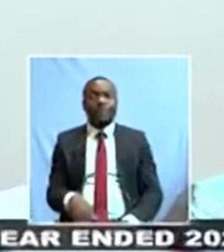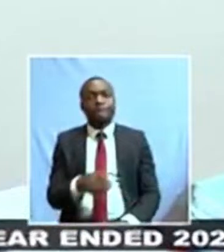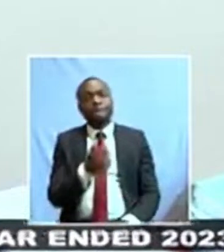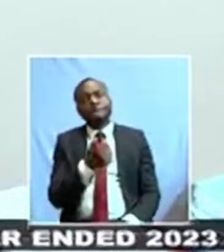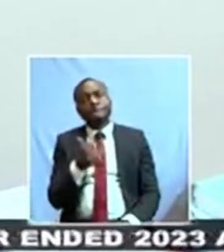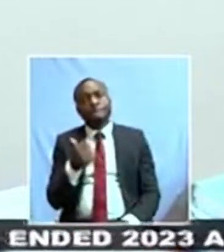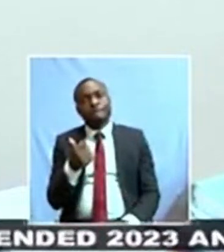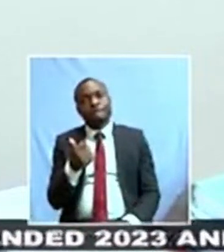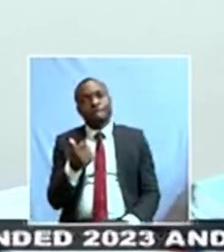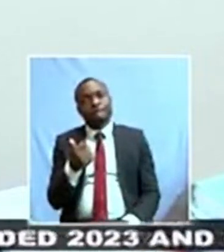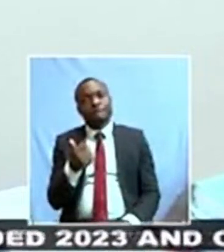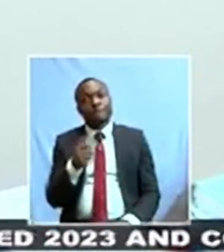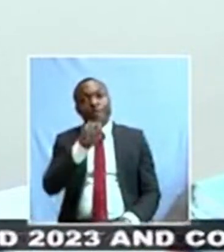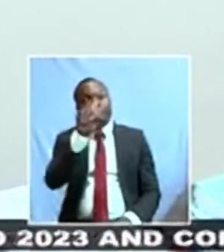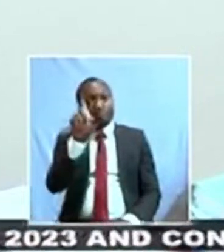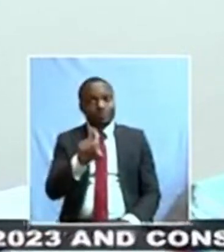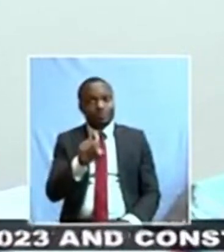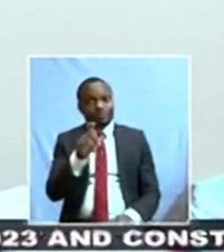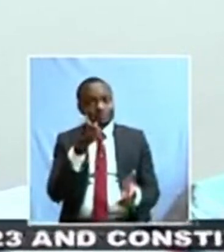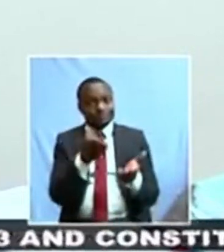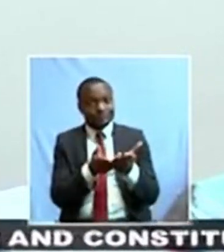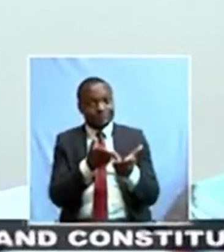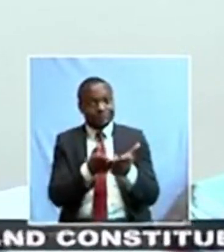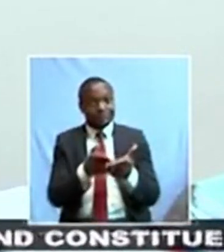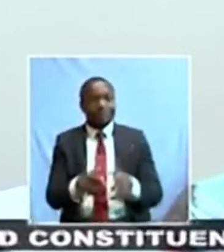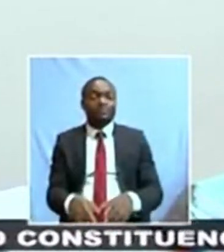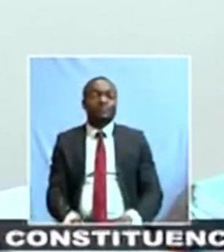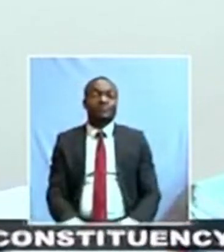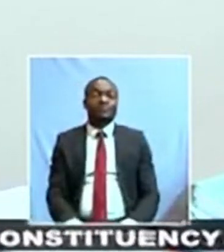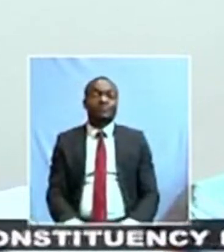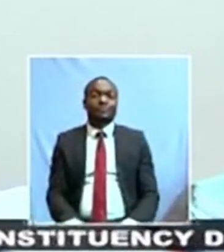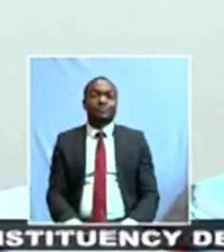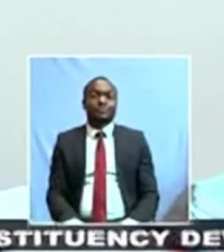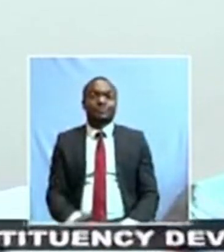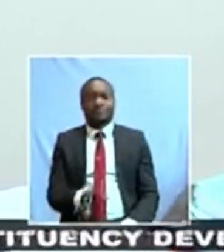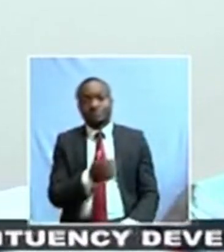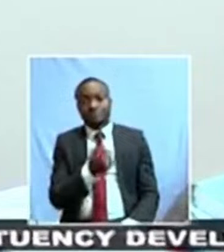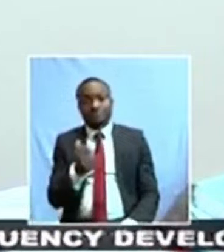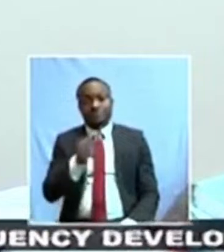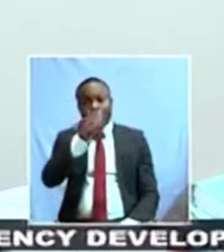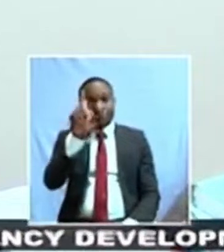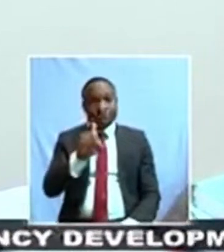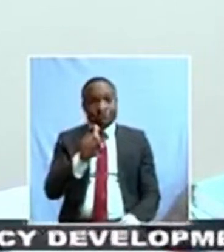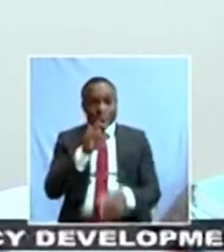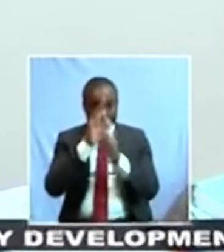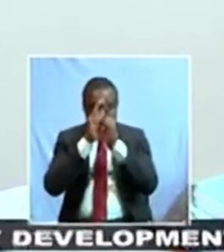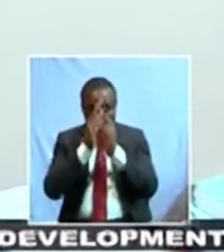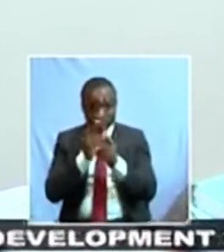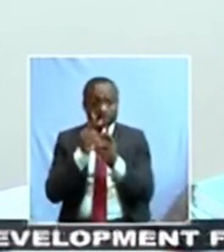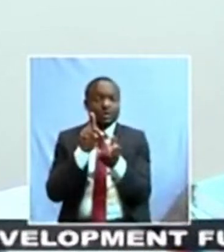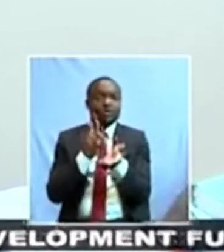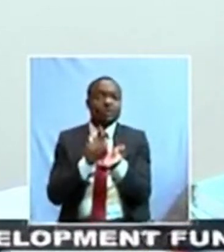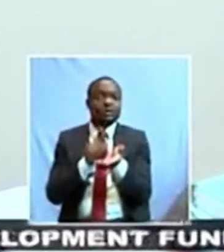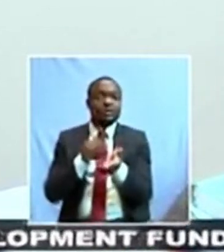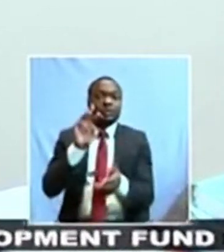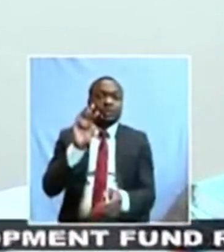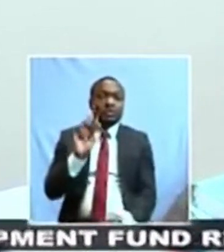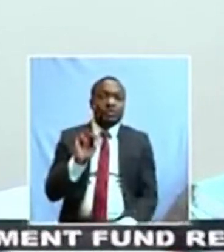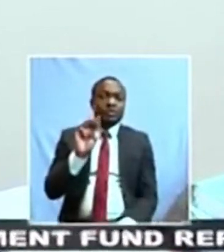Any more follow-ups on this? We move to other questions, if any. Honorable Dr. Mwanza.